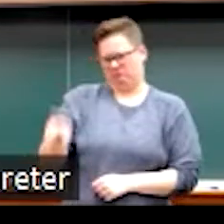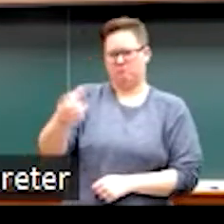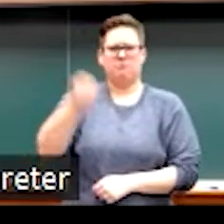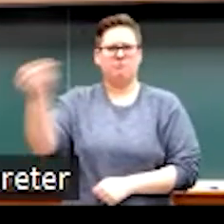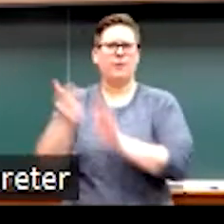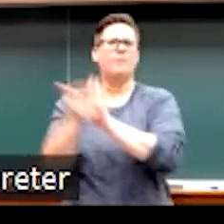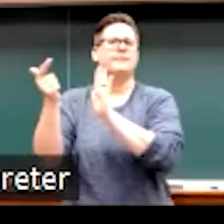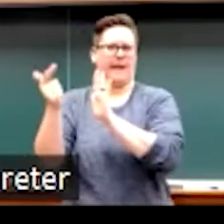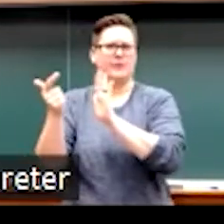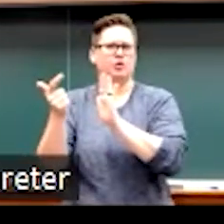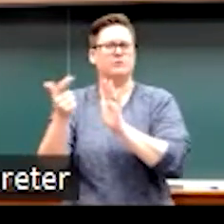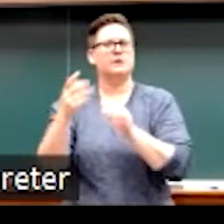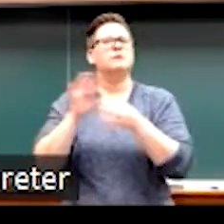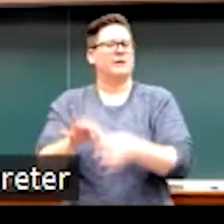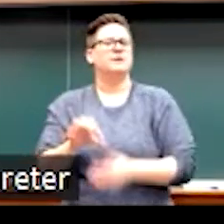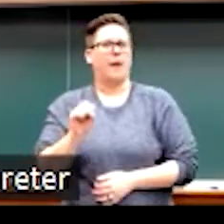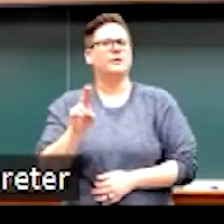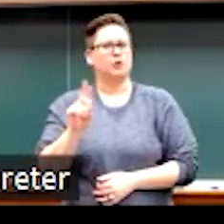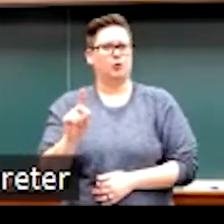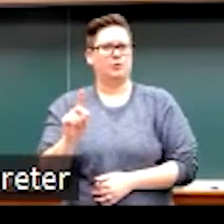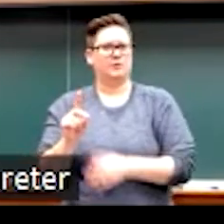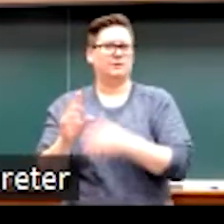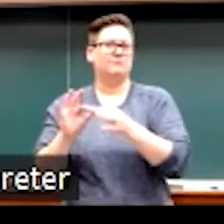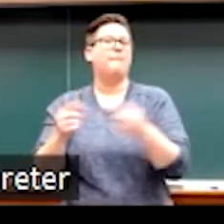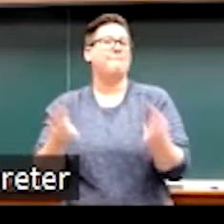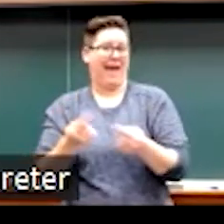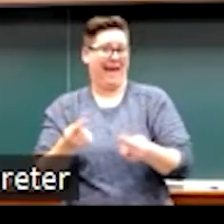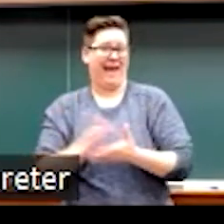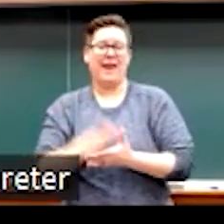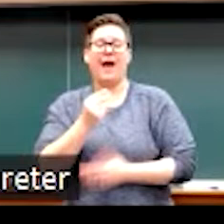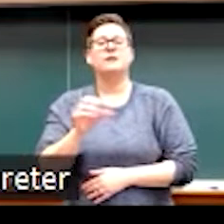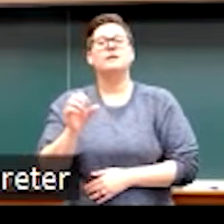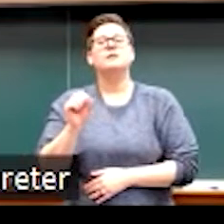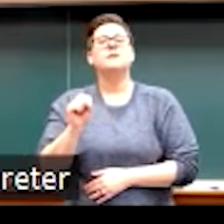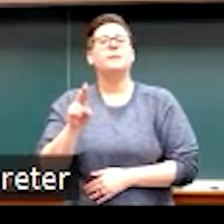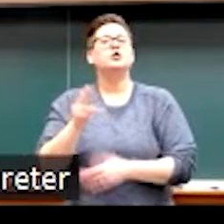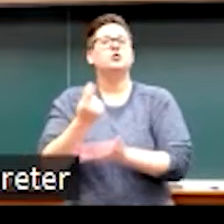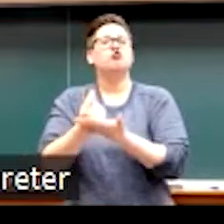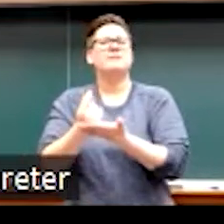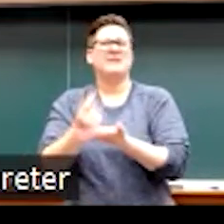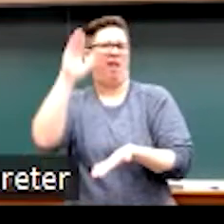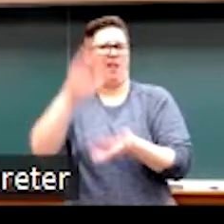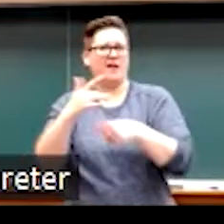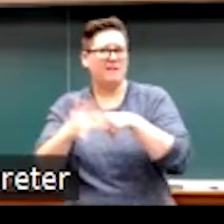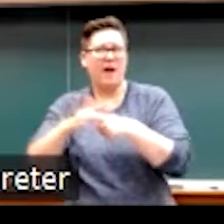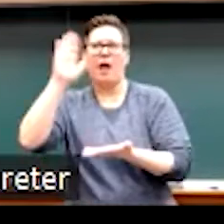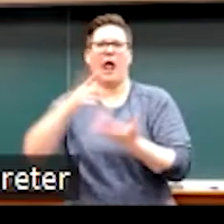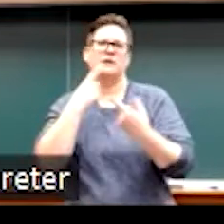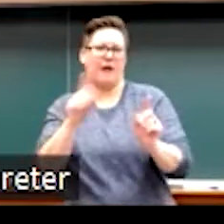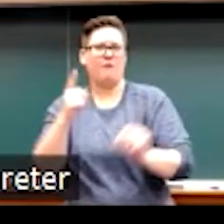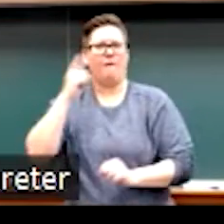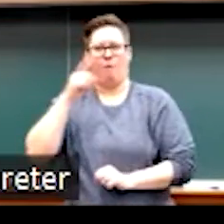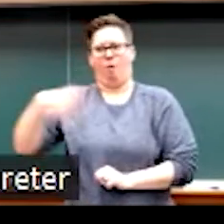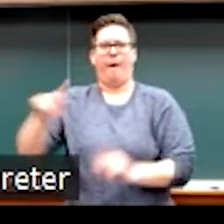being specific to substance use relative to pain. And substance use treatment tends to be less available, less successful